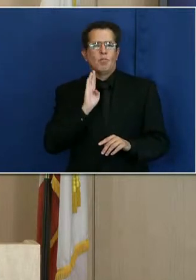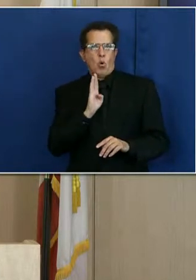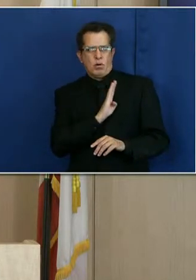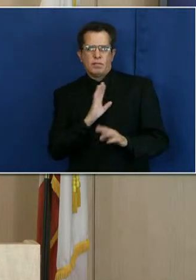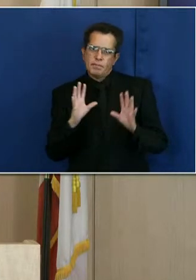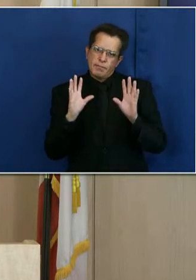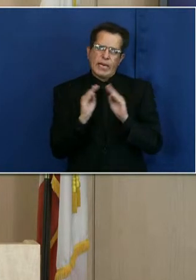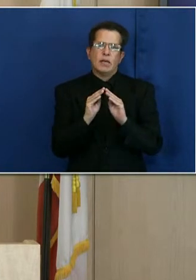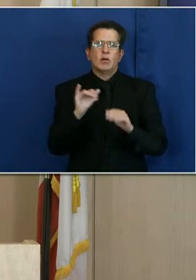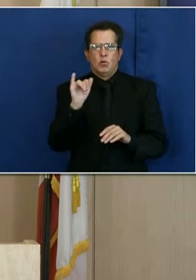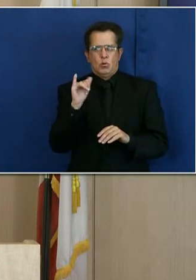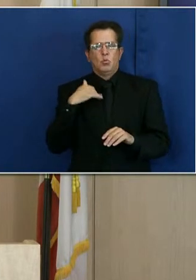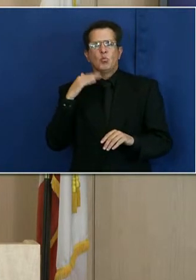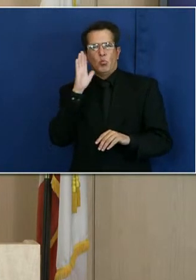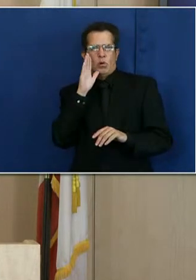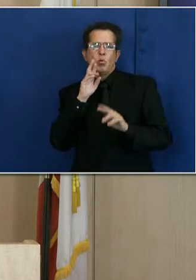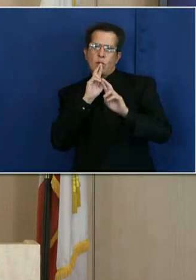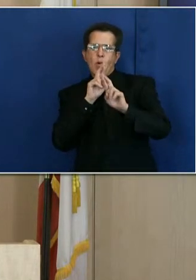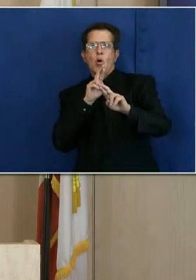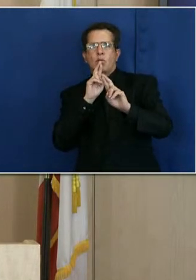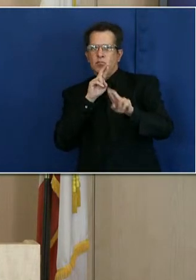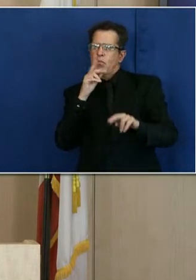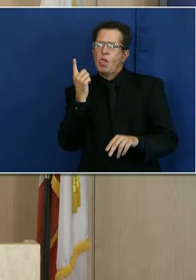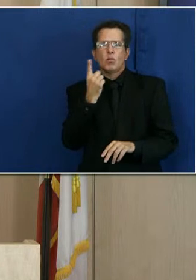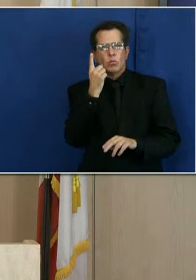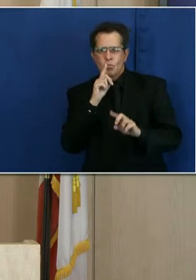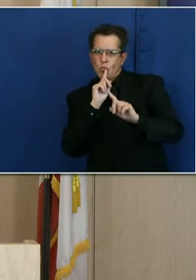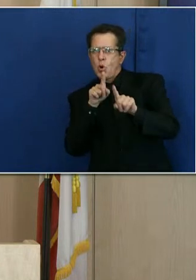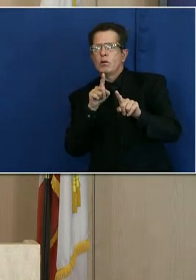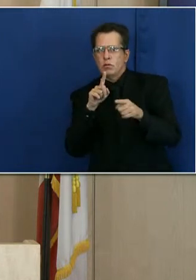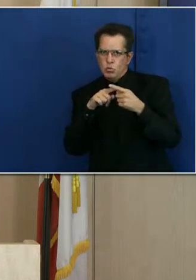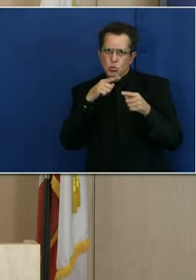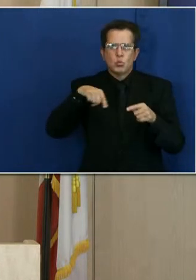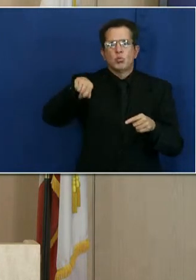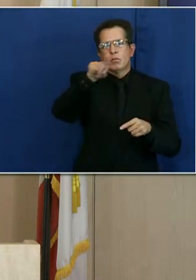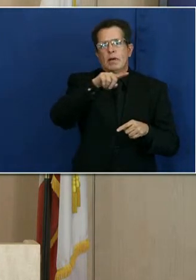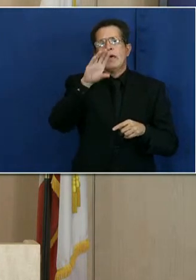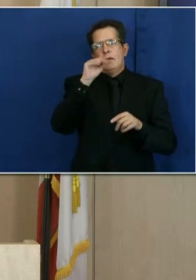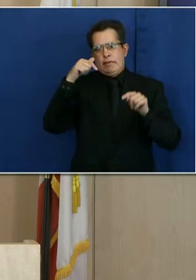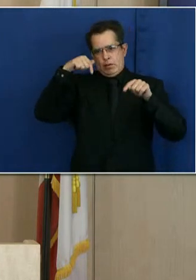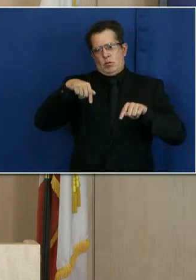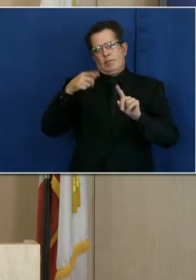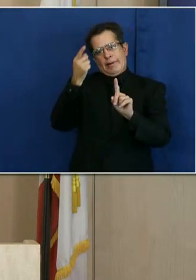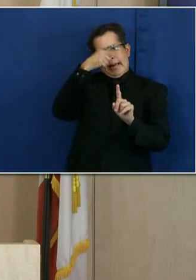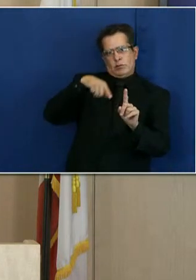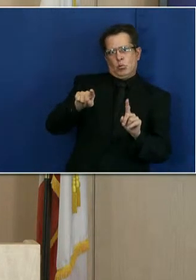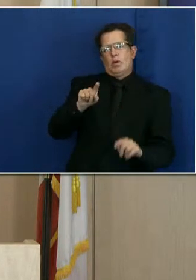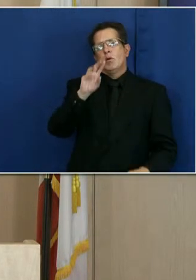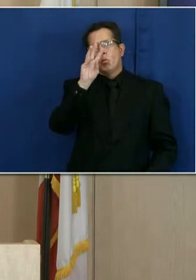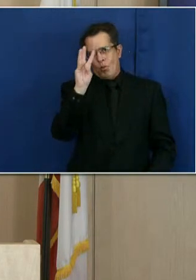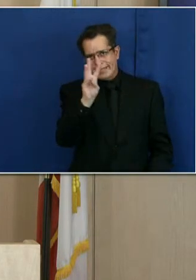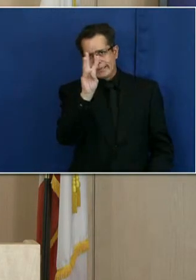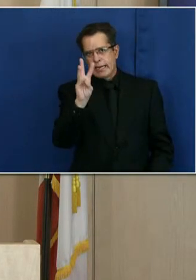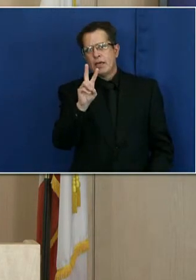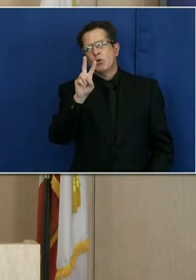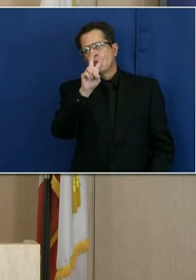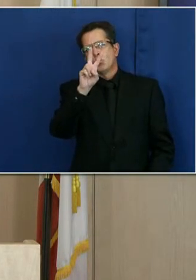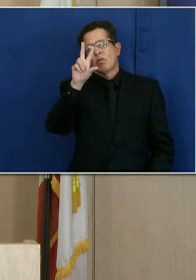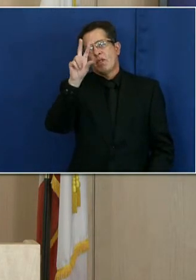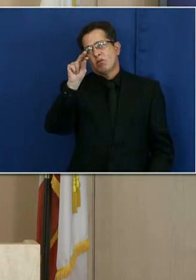We will obviously report out if there's anything to report out. We'll be back here next week on Wednesday at 2:30.